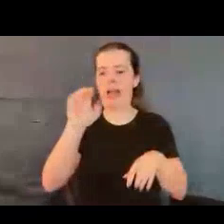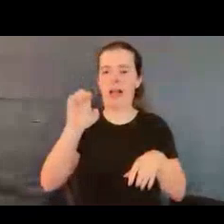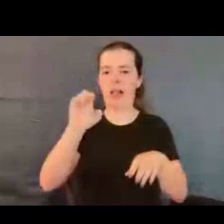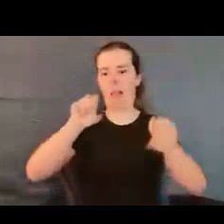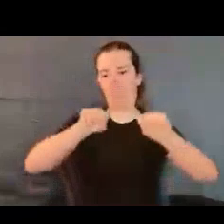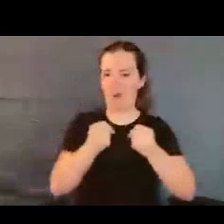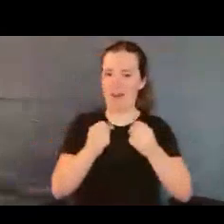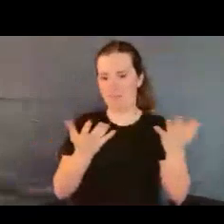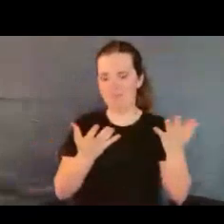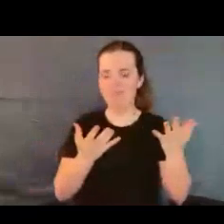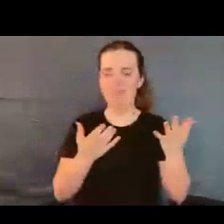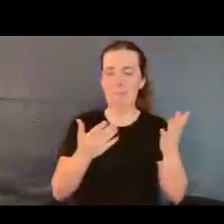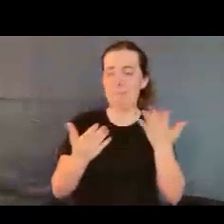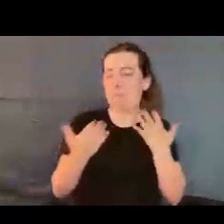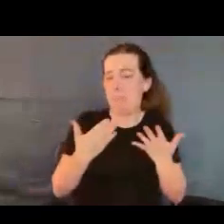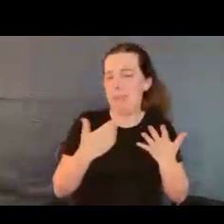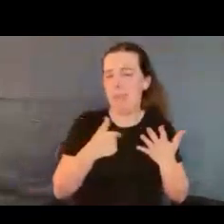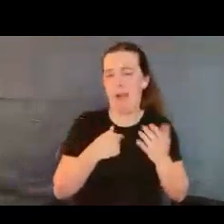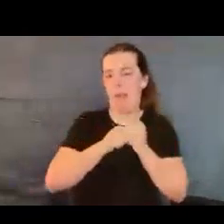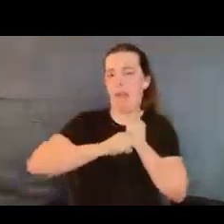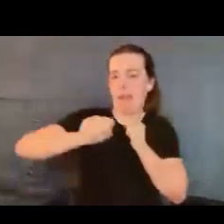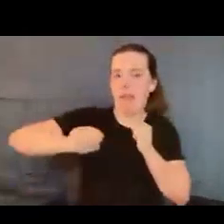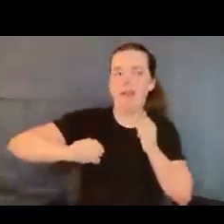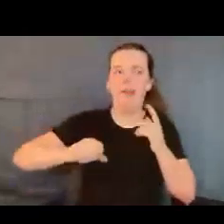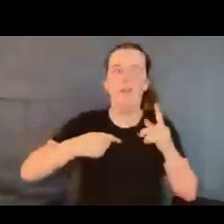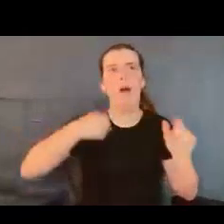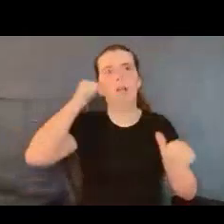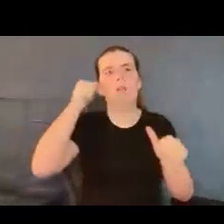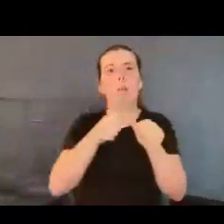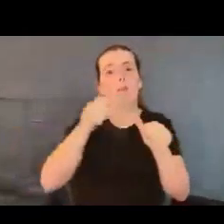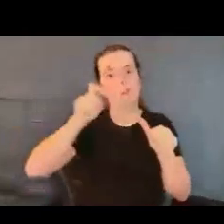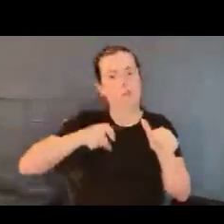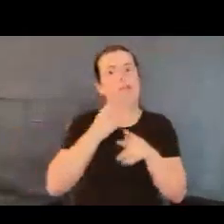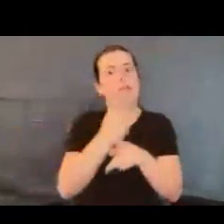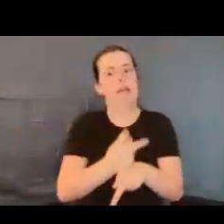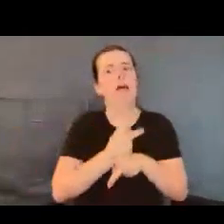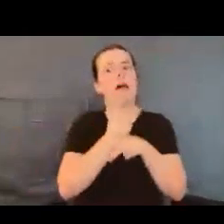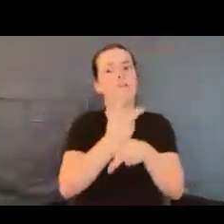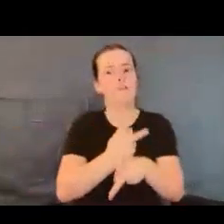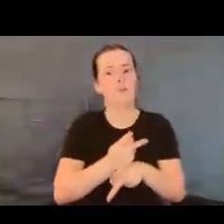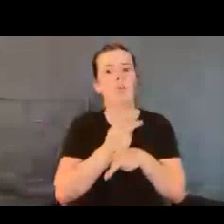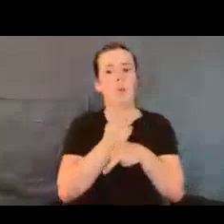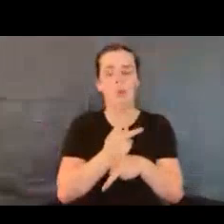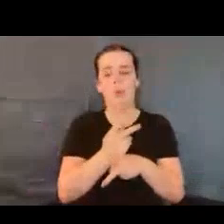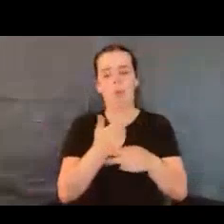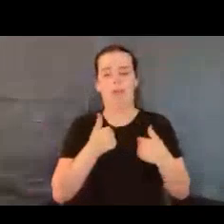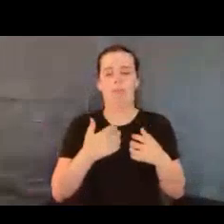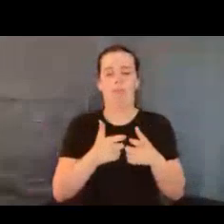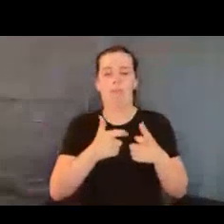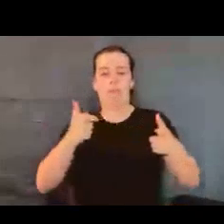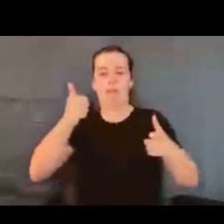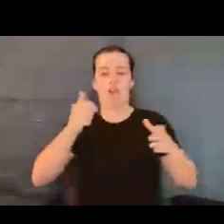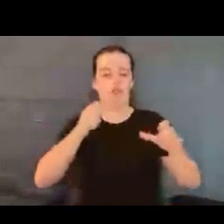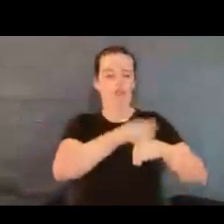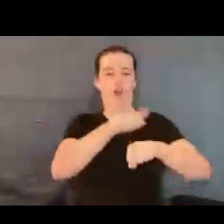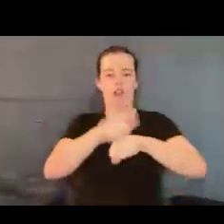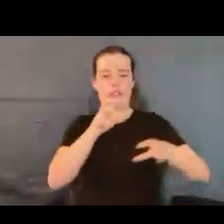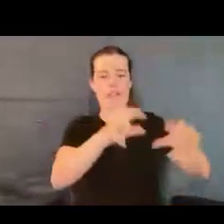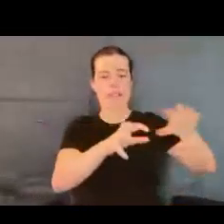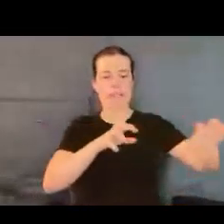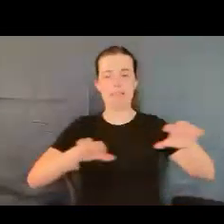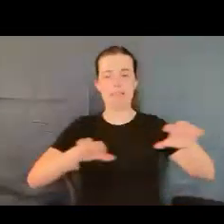it. I just remember it being like you were very careful with your footing throughout and there's like kind of bigger rocks there. I